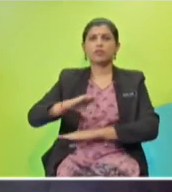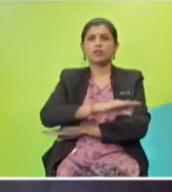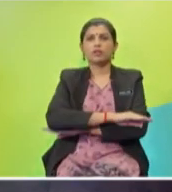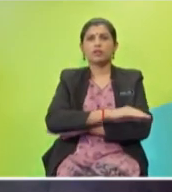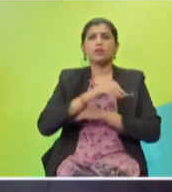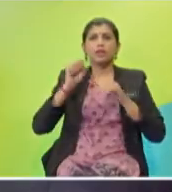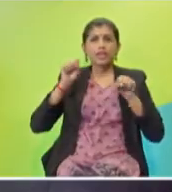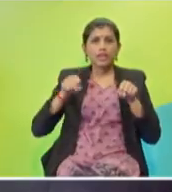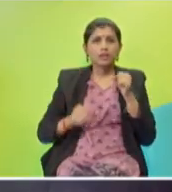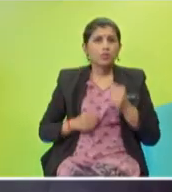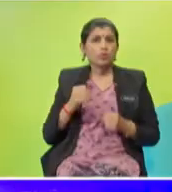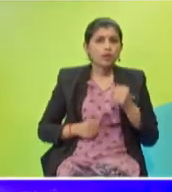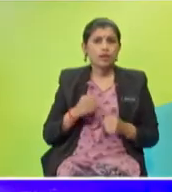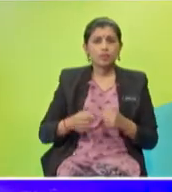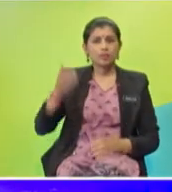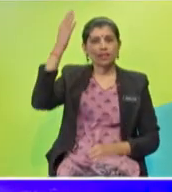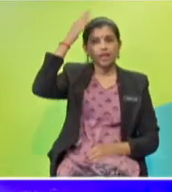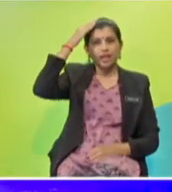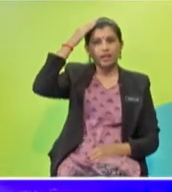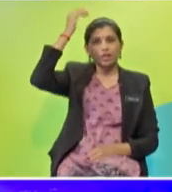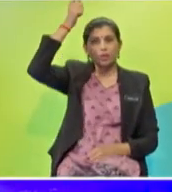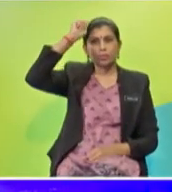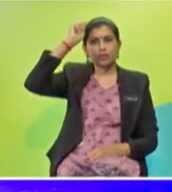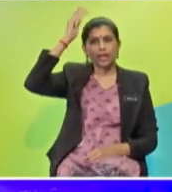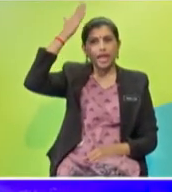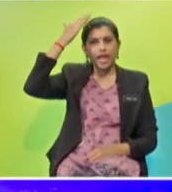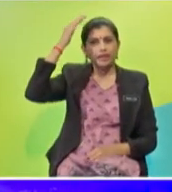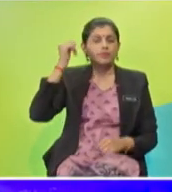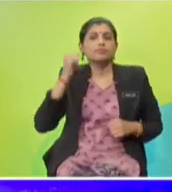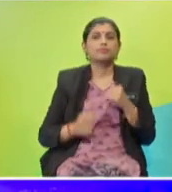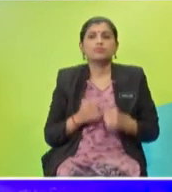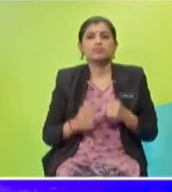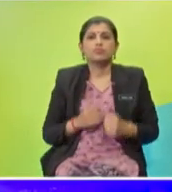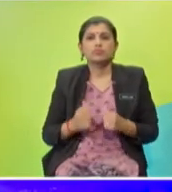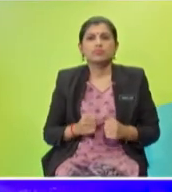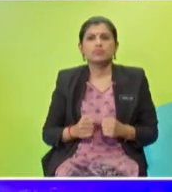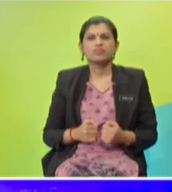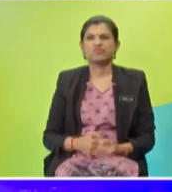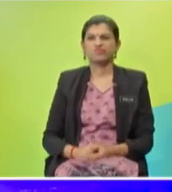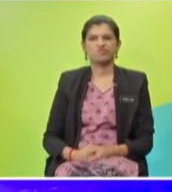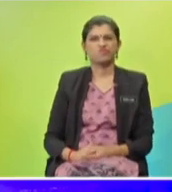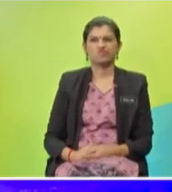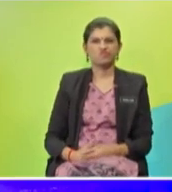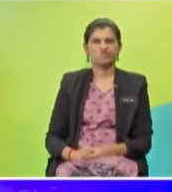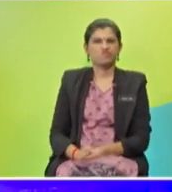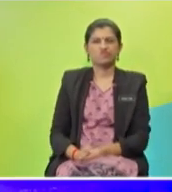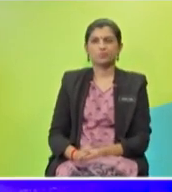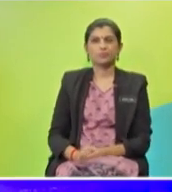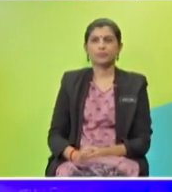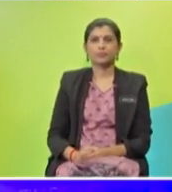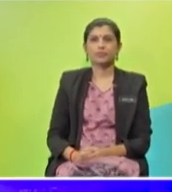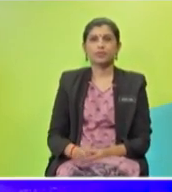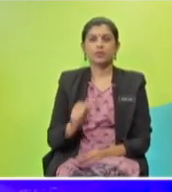it? Yeah, well, maybe not. Maybe it's not so suitable. So, what is the correct pairing? Okay,